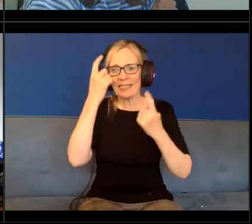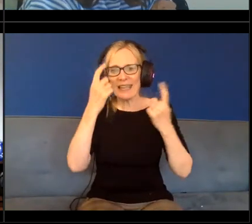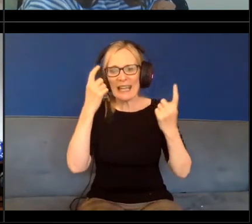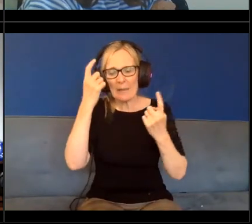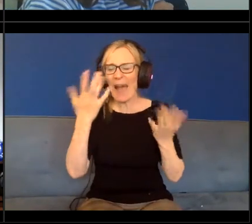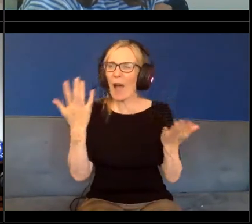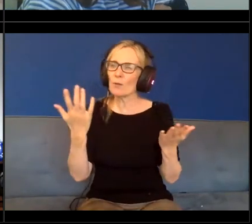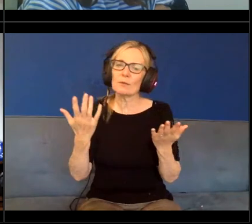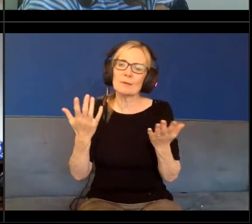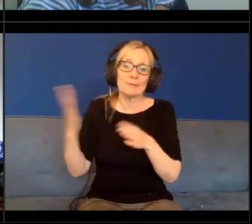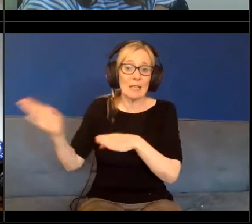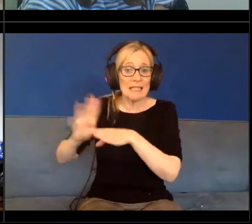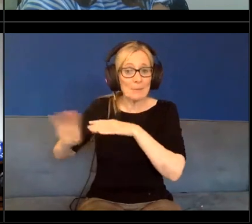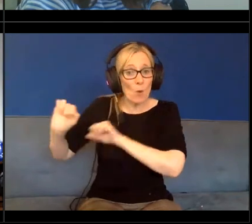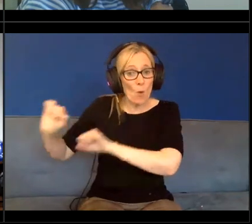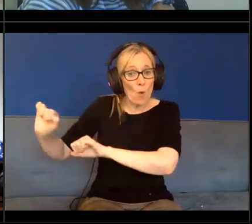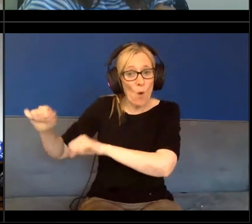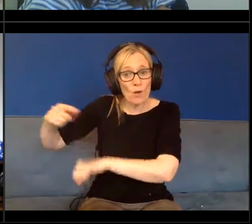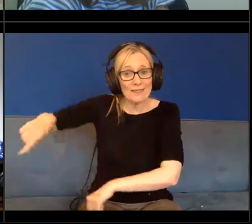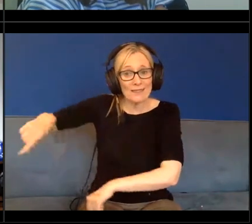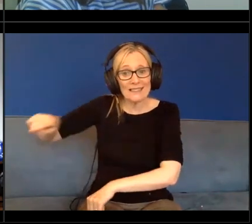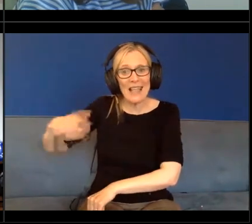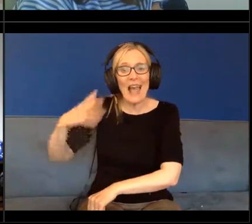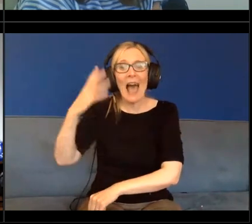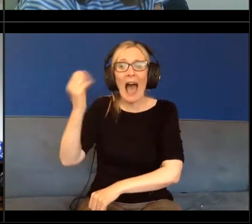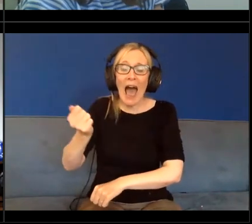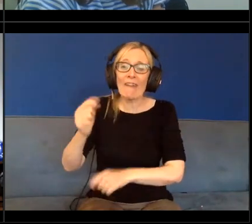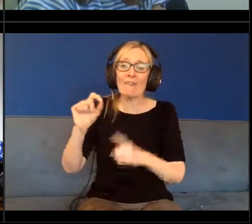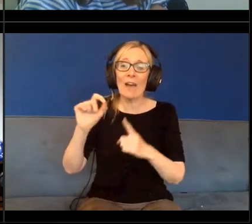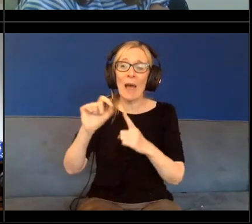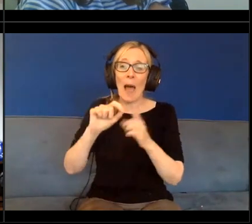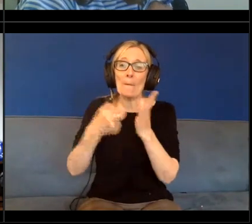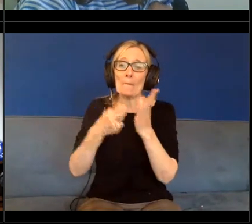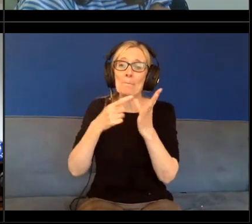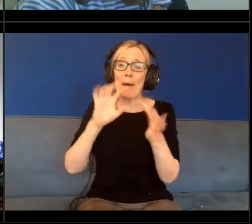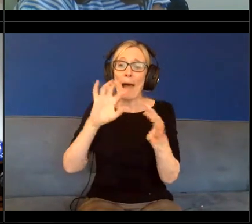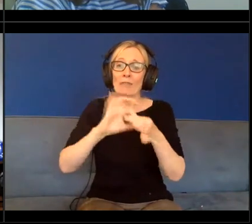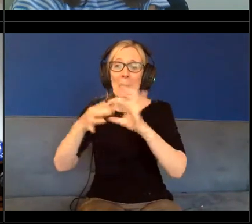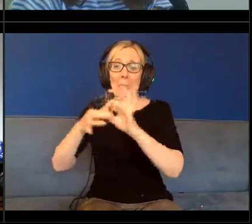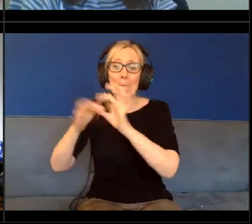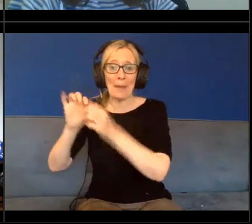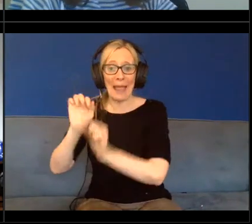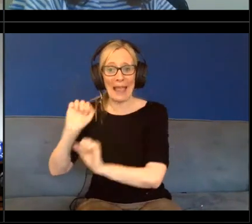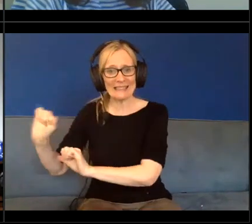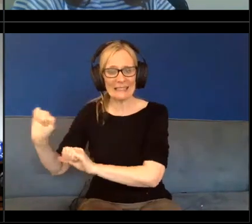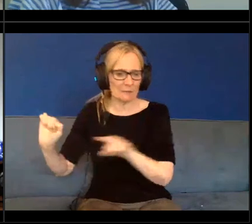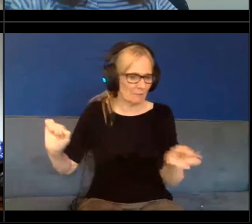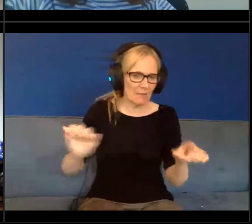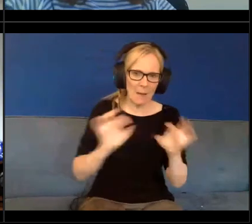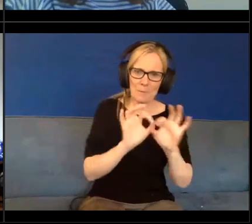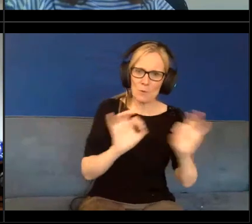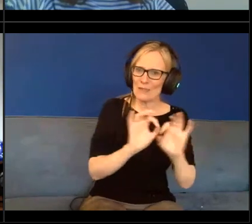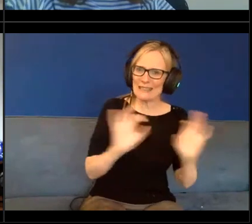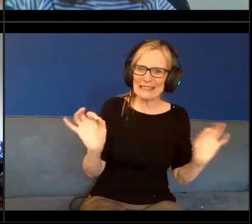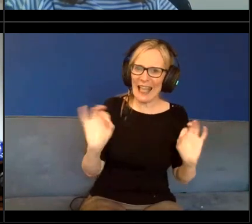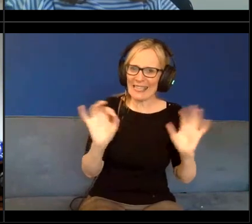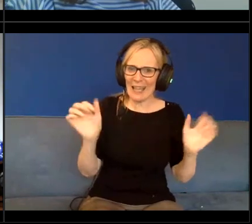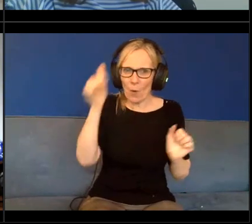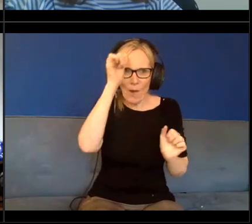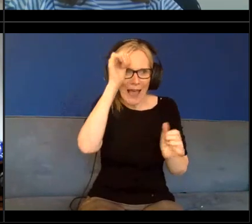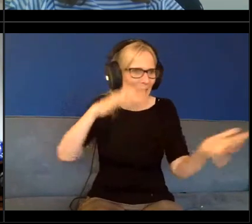sector, and you know, you've got the Paralympics, and there's just so much more awareness out there. there just was not the same in the music